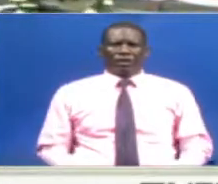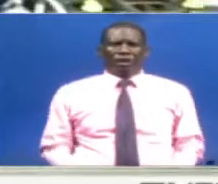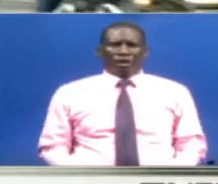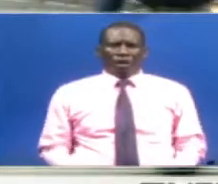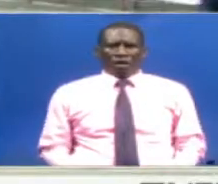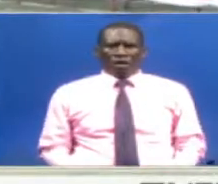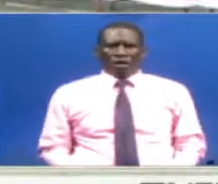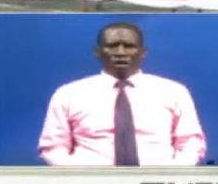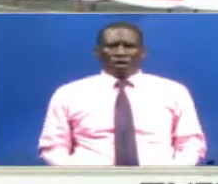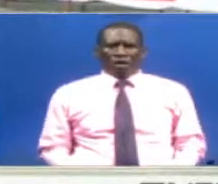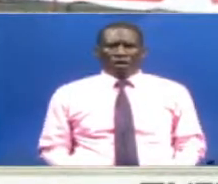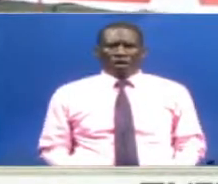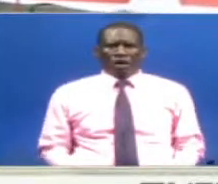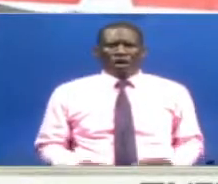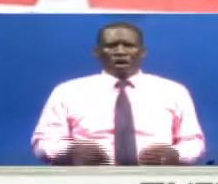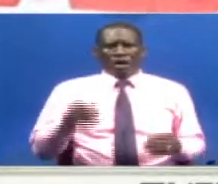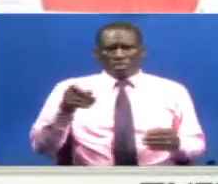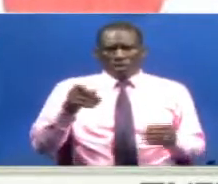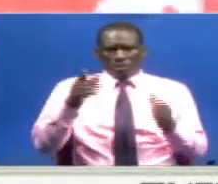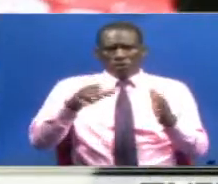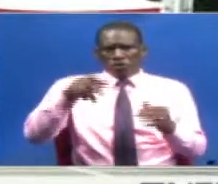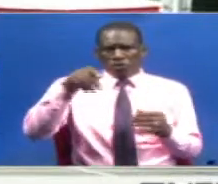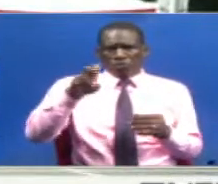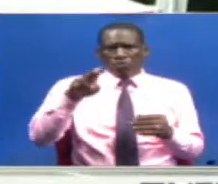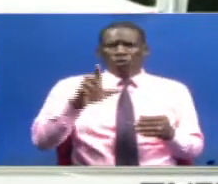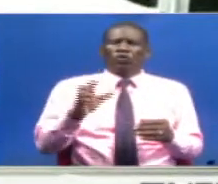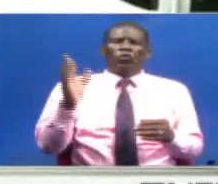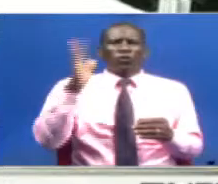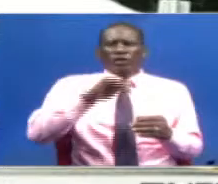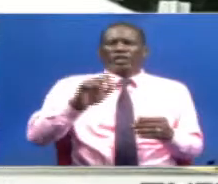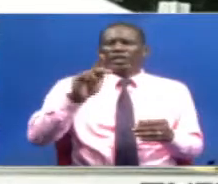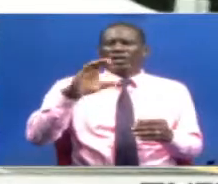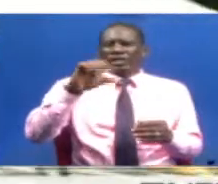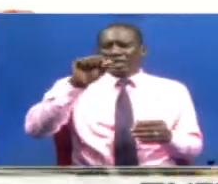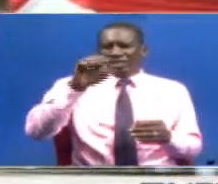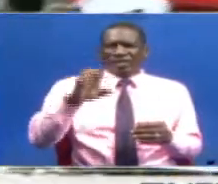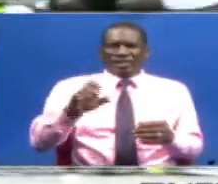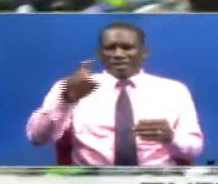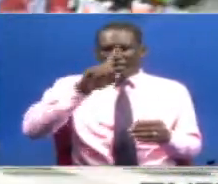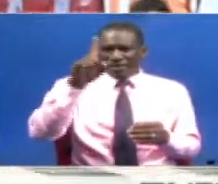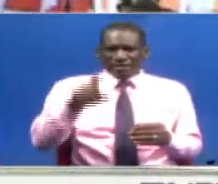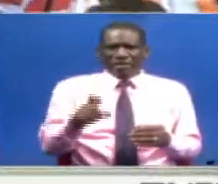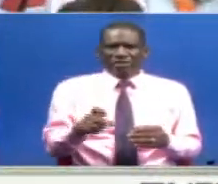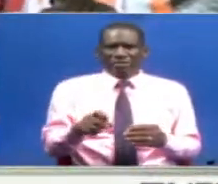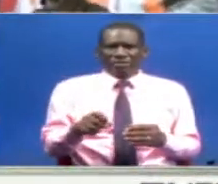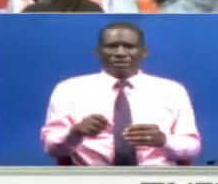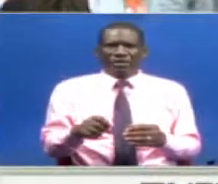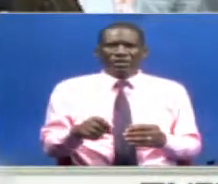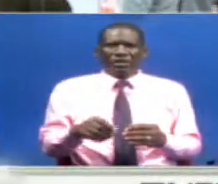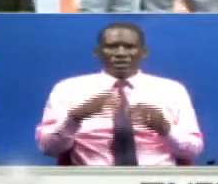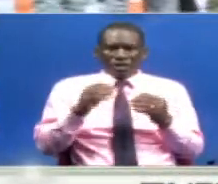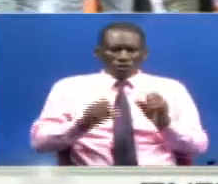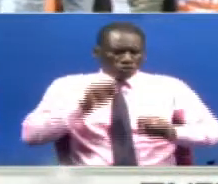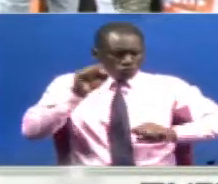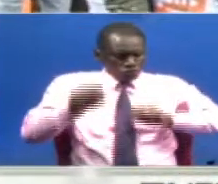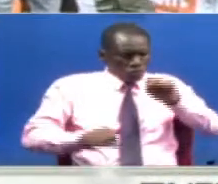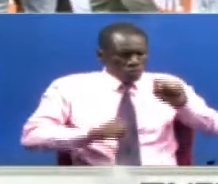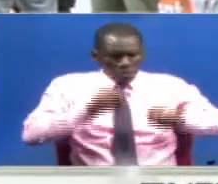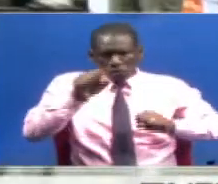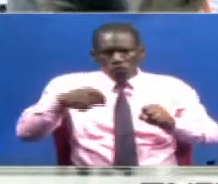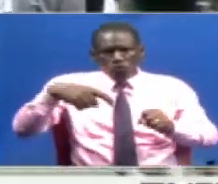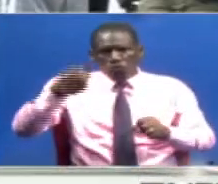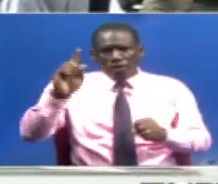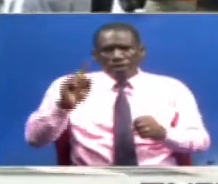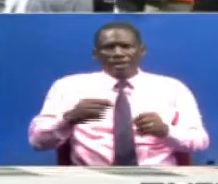Paul Lomuria, who recently sat for his KCSE examinations, brushed off the examination fatigue as he cycled to a resounding victory in